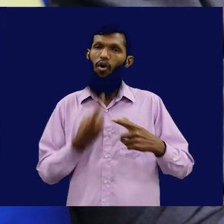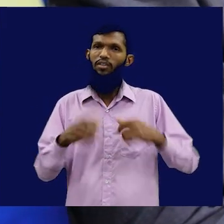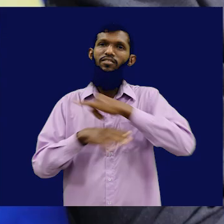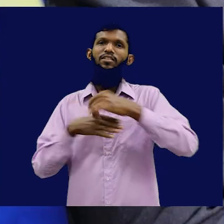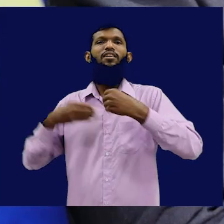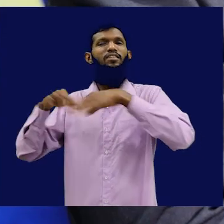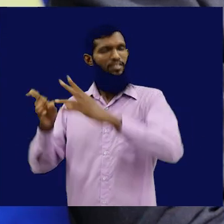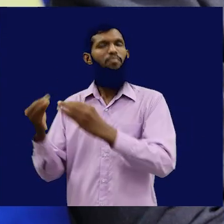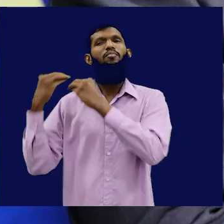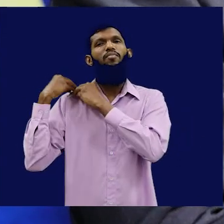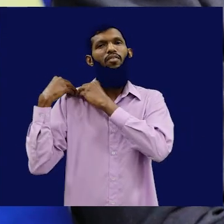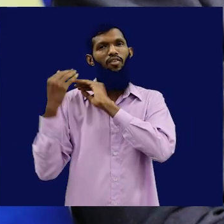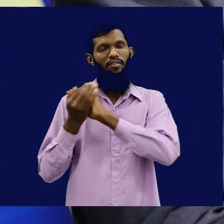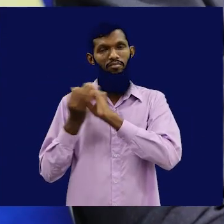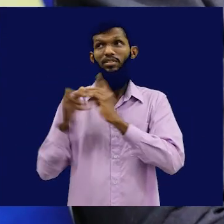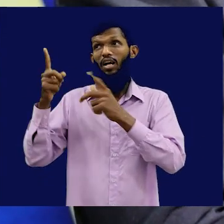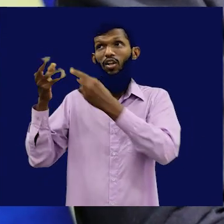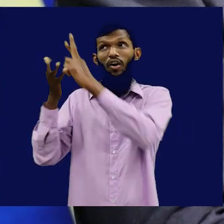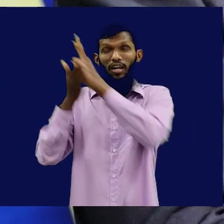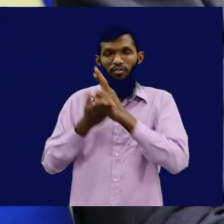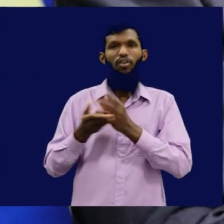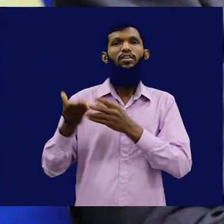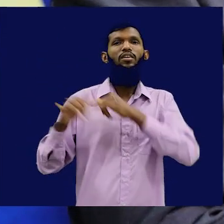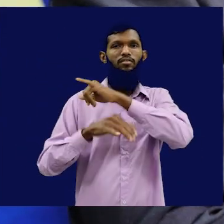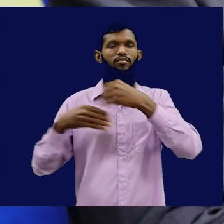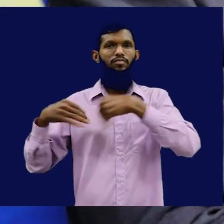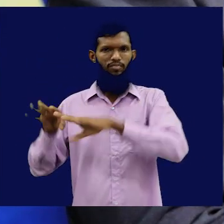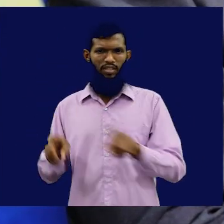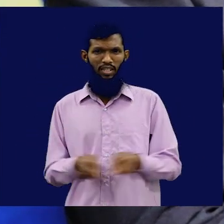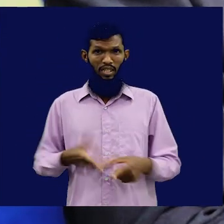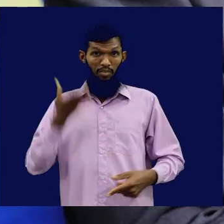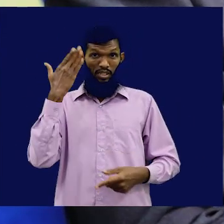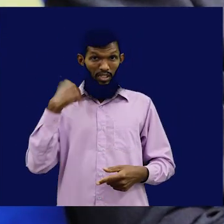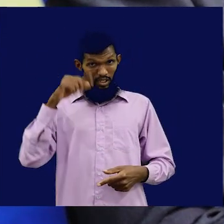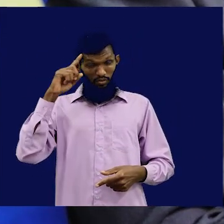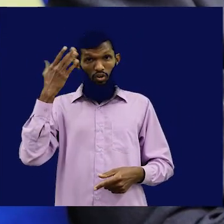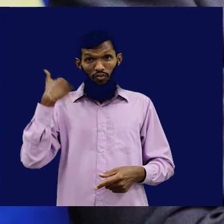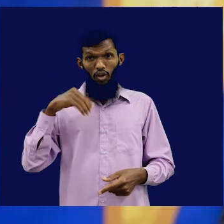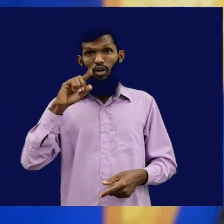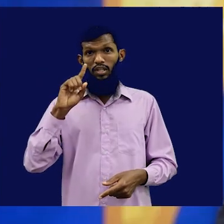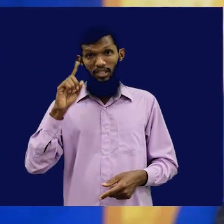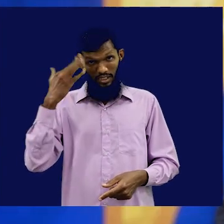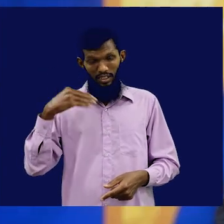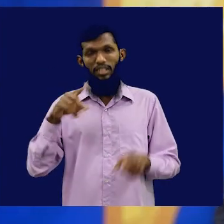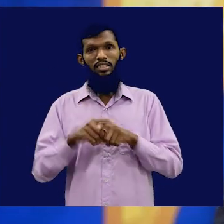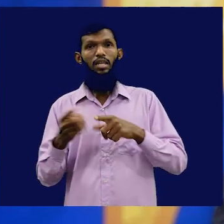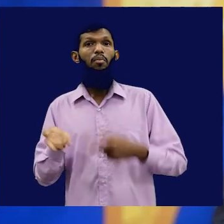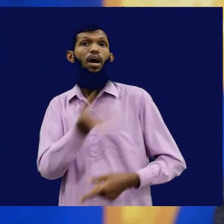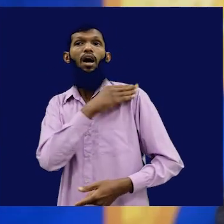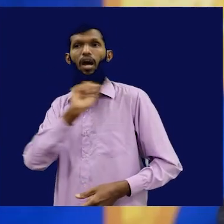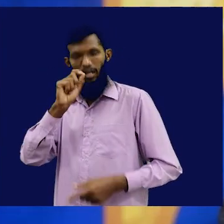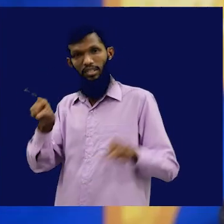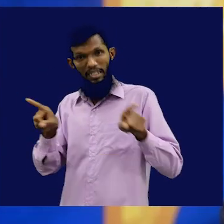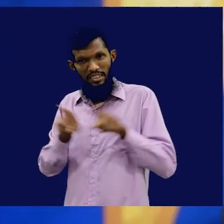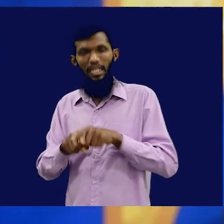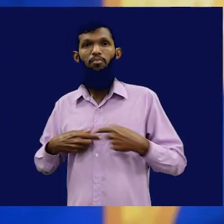important point to note here is that Hajj is equivalent for jihad for women. And the last